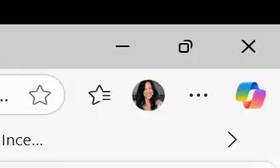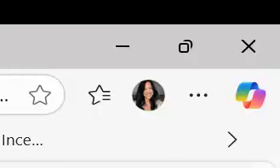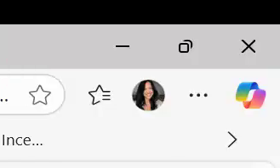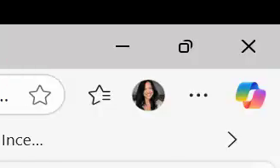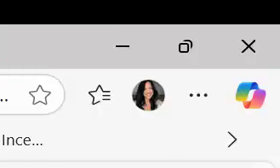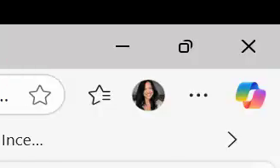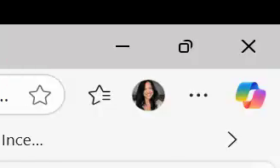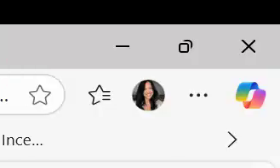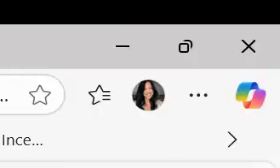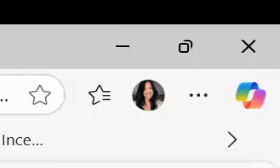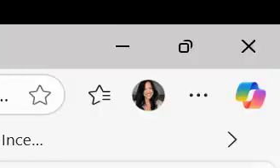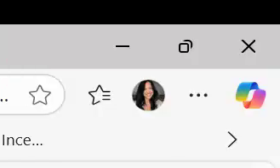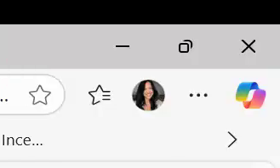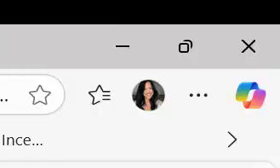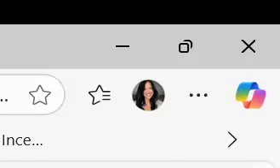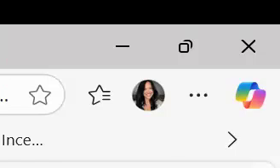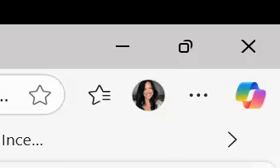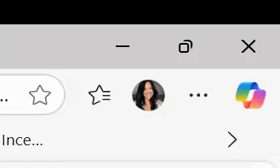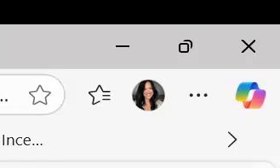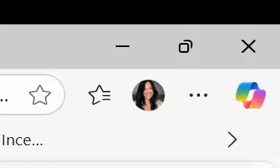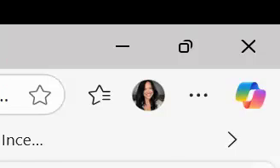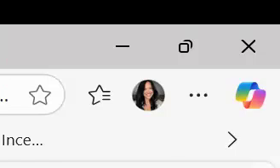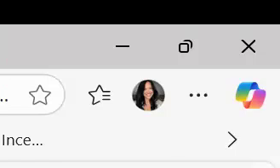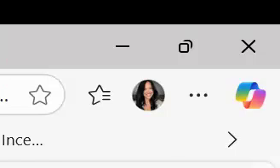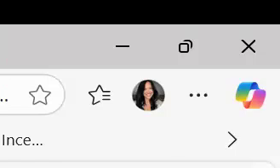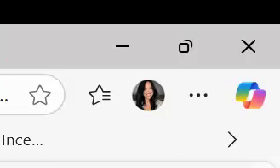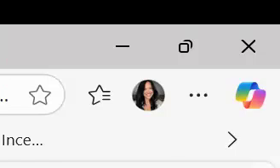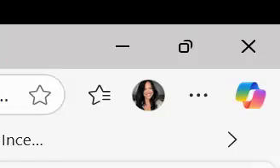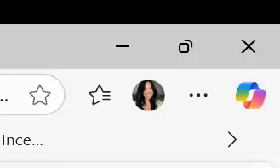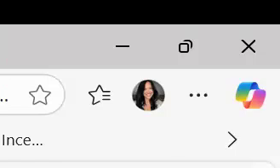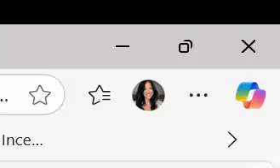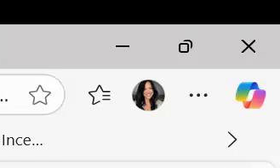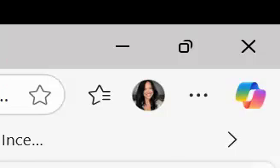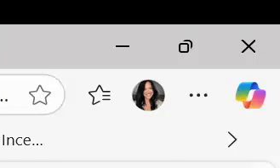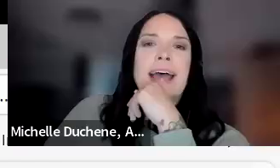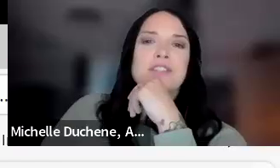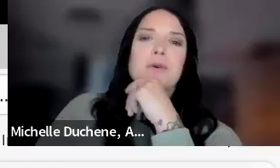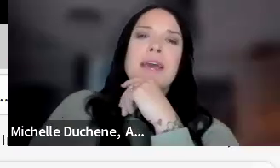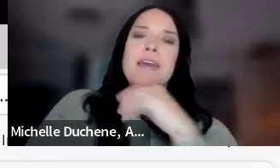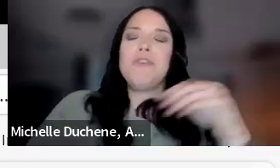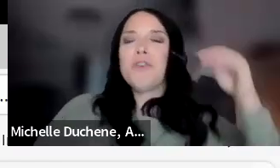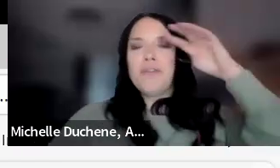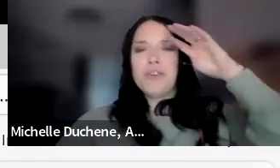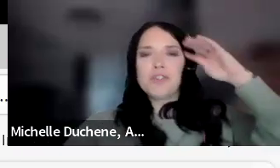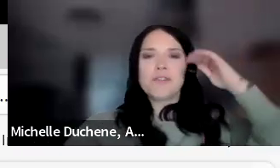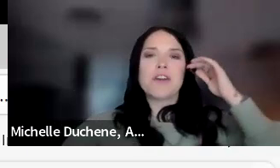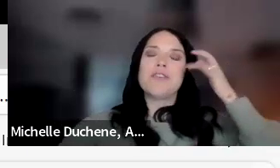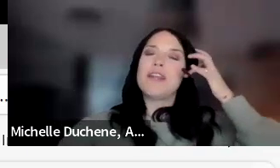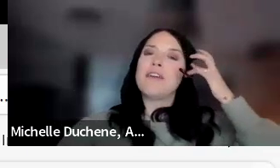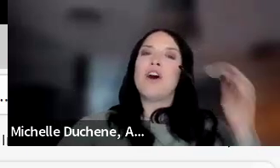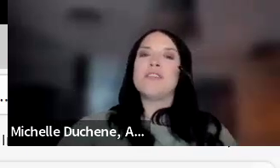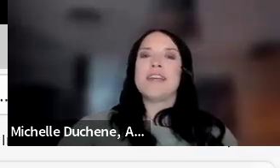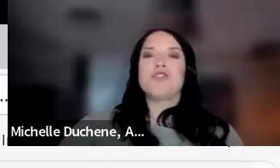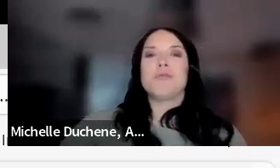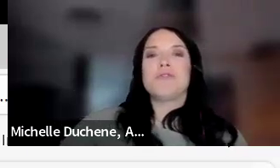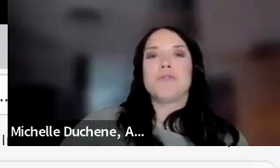I think this Is is the the one. prevention and wellness one, and that service Yeah. codes for like group homes and care homes, and we don't have Correct. that. So Yeah, so if you're a service code